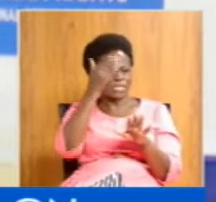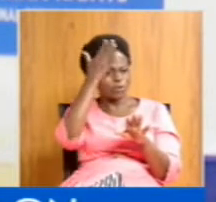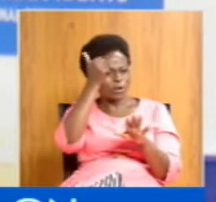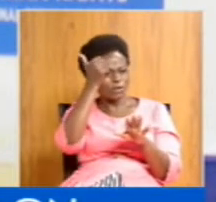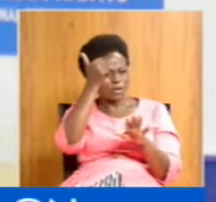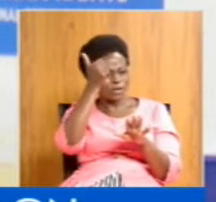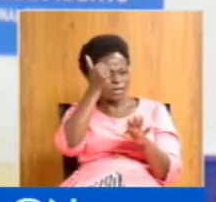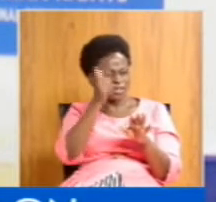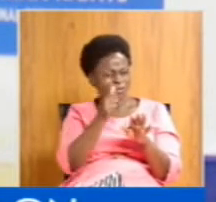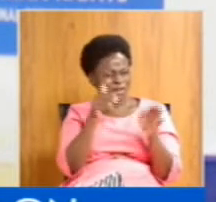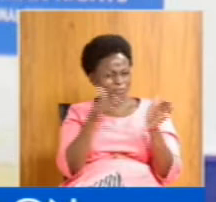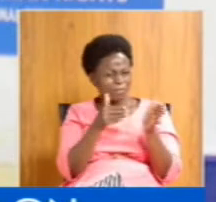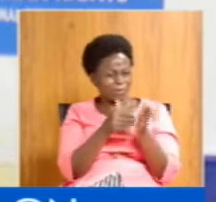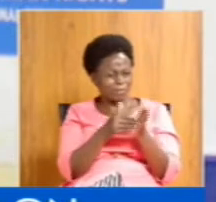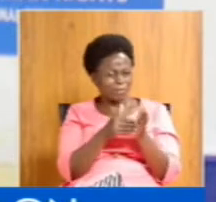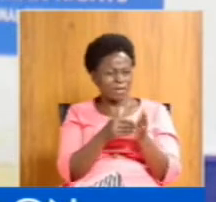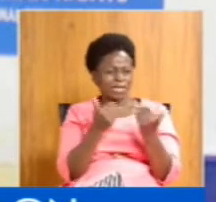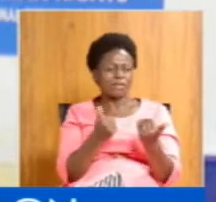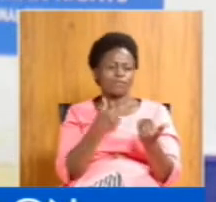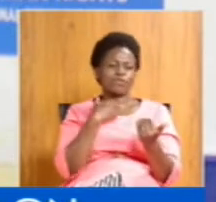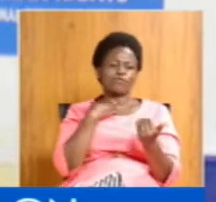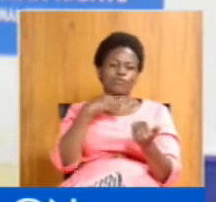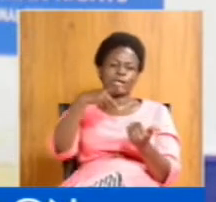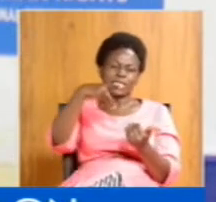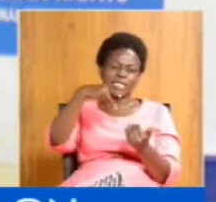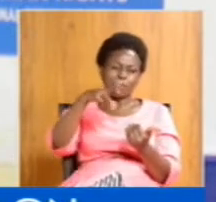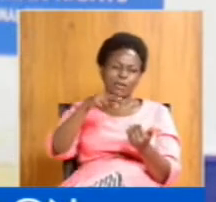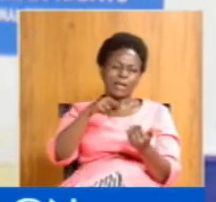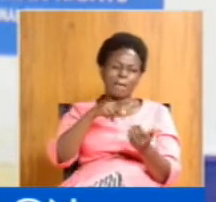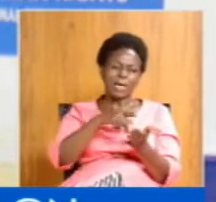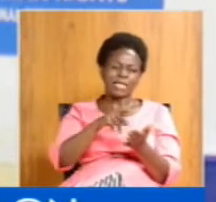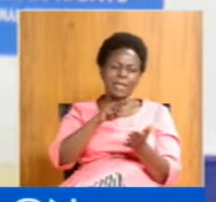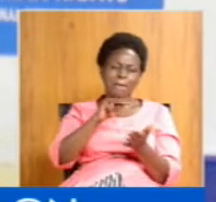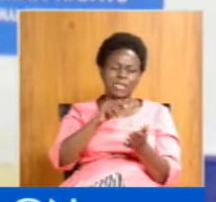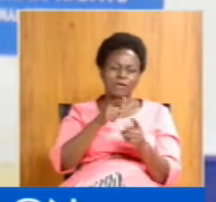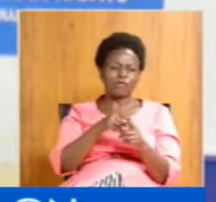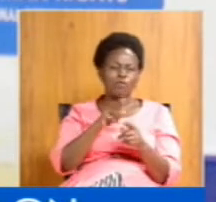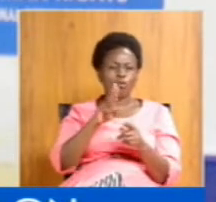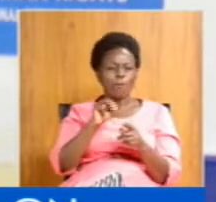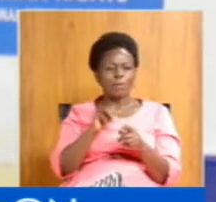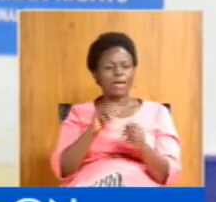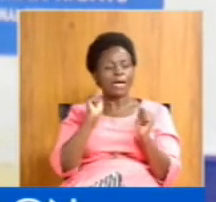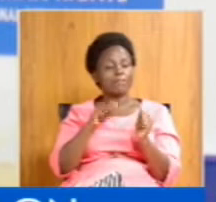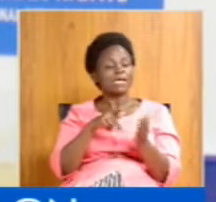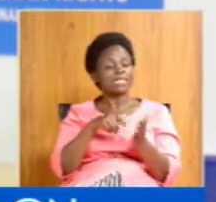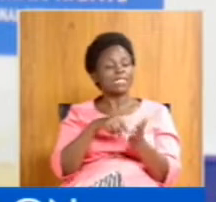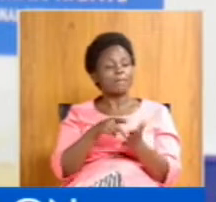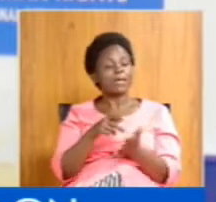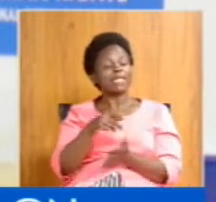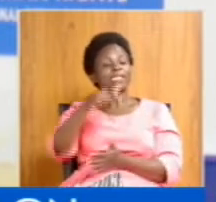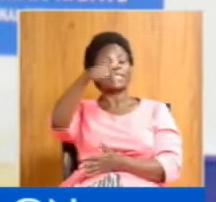we having the impediments? Currently, if I wanted a prepaid meter from Umeme, I'm supposed to pay 750